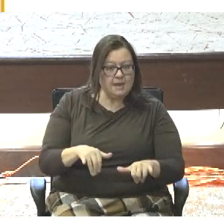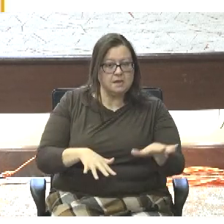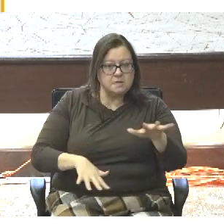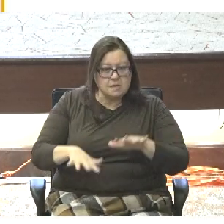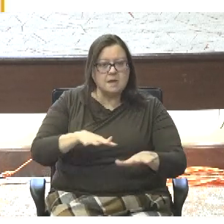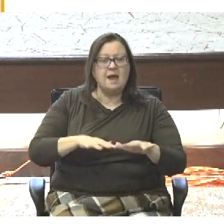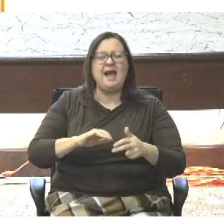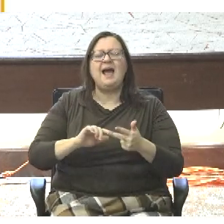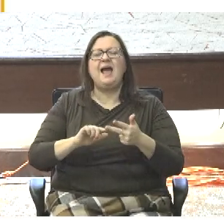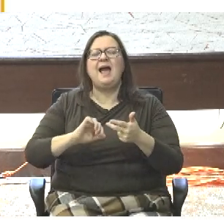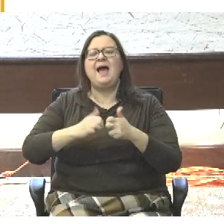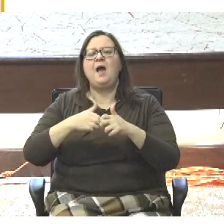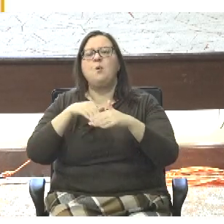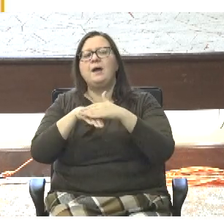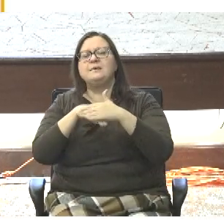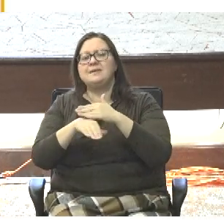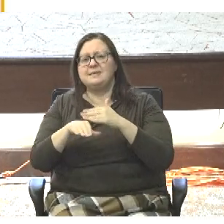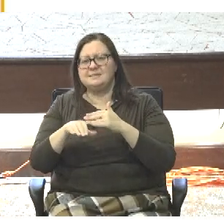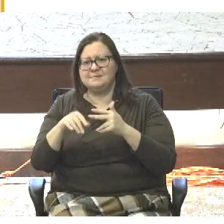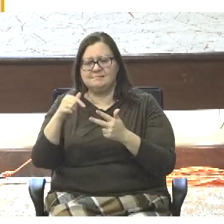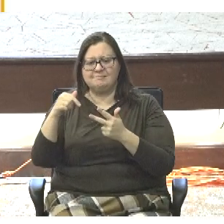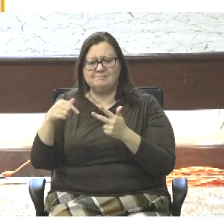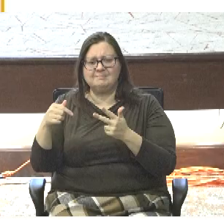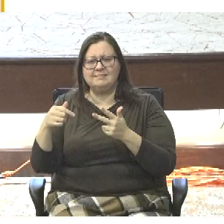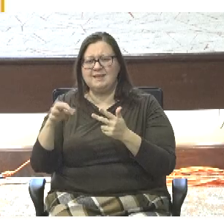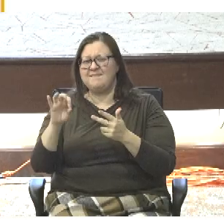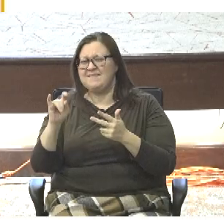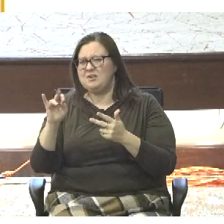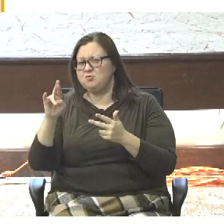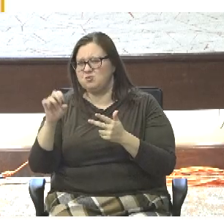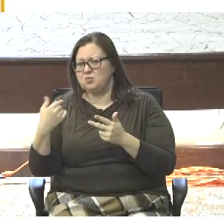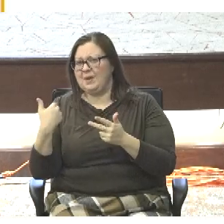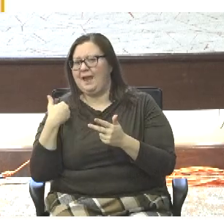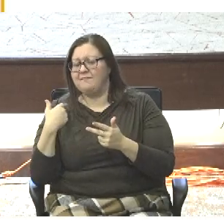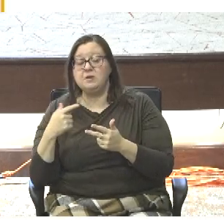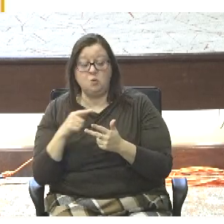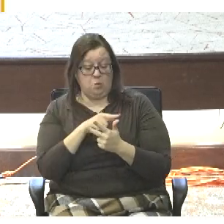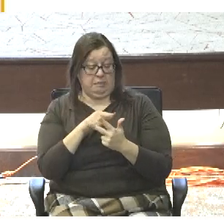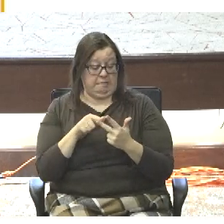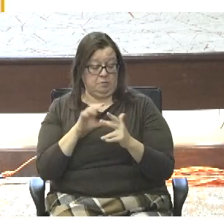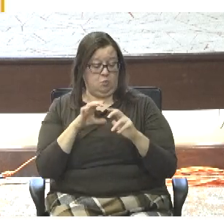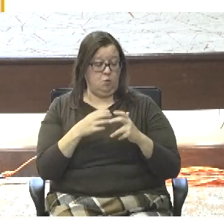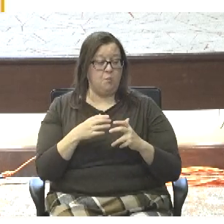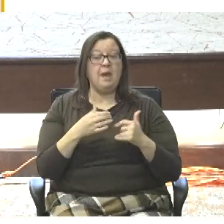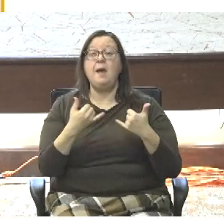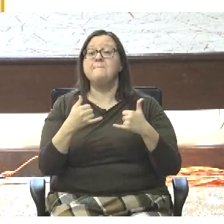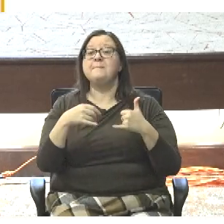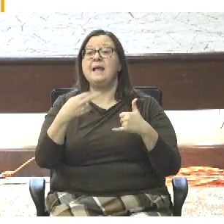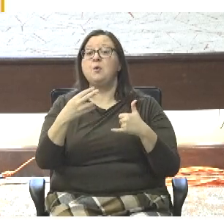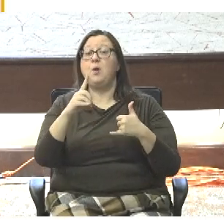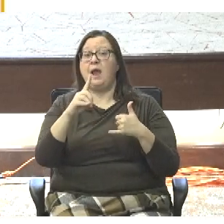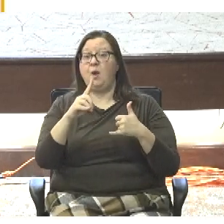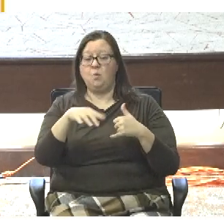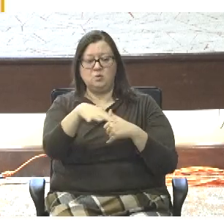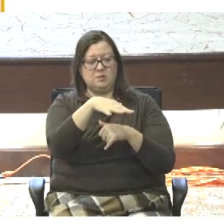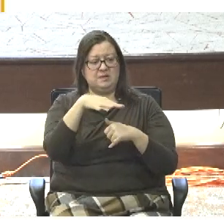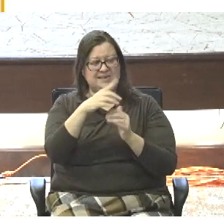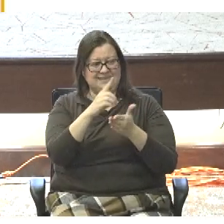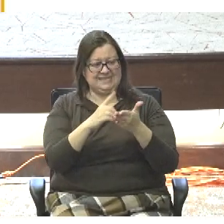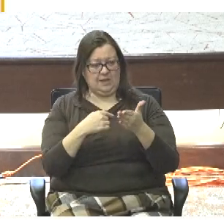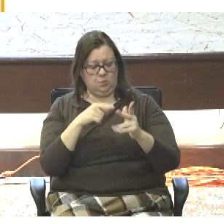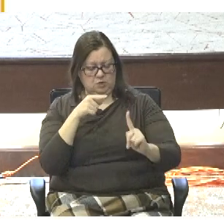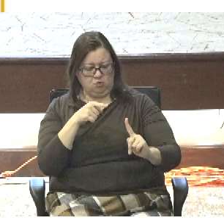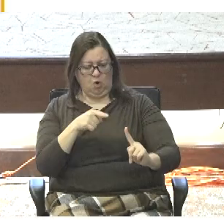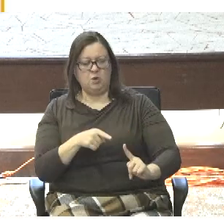those features? So in looking at, these are the different groups in looking at the playground design that we targeted